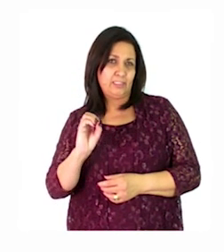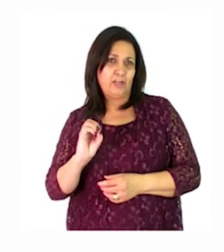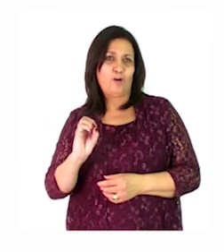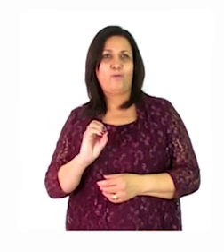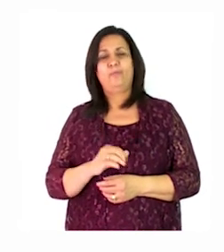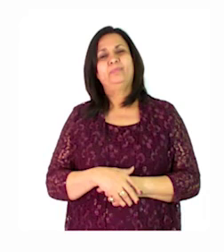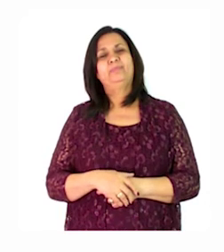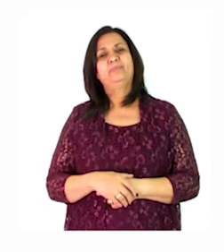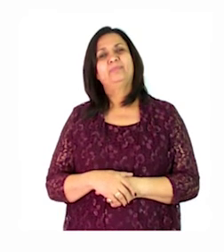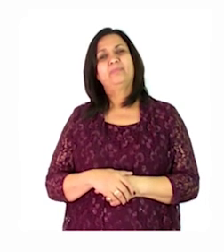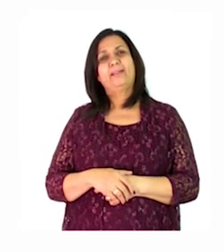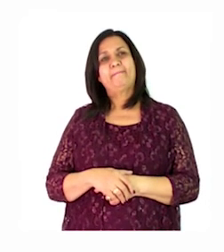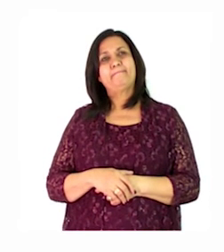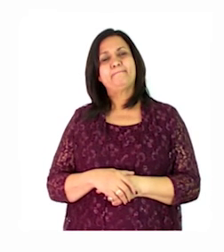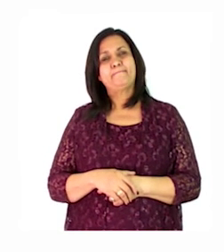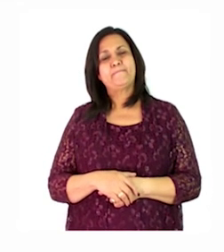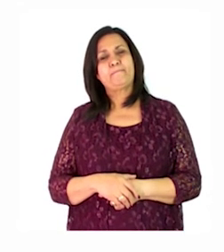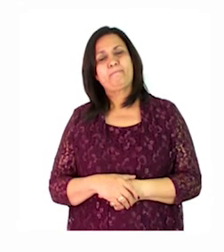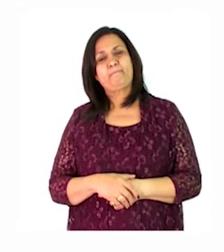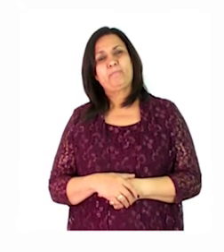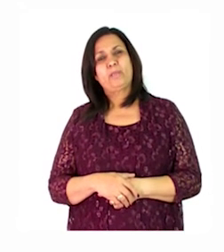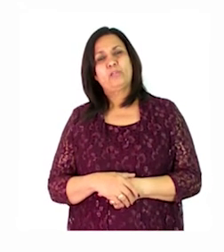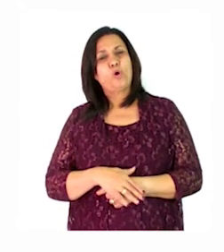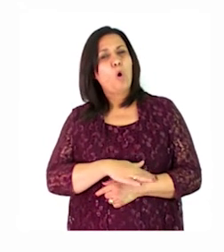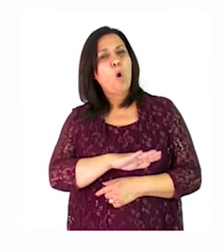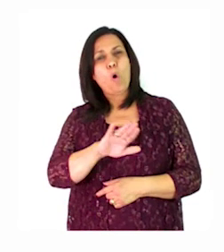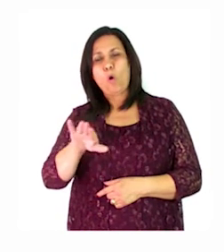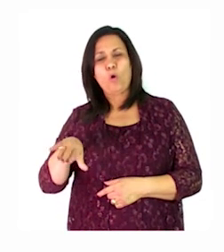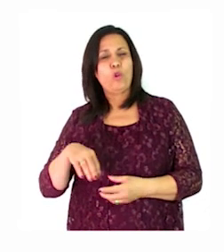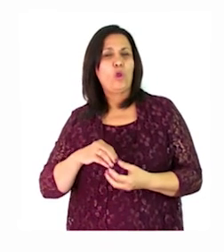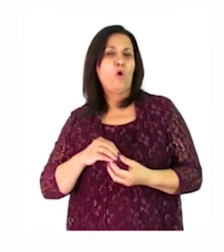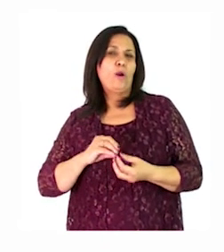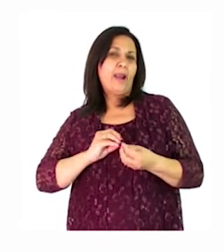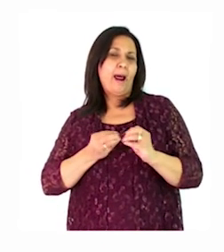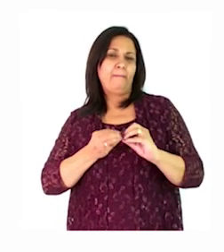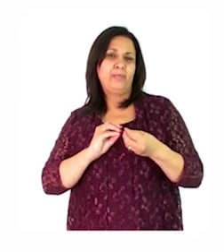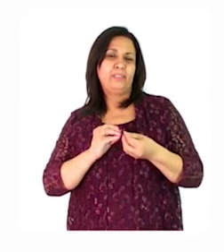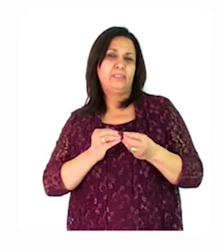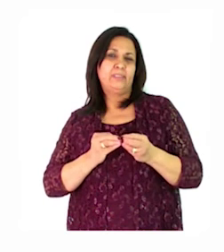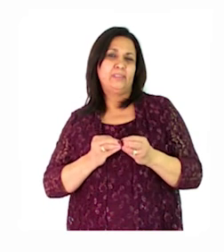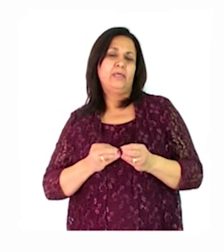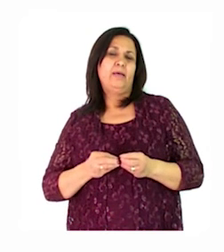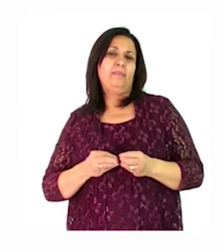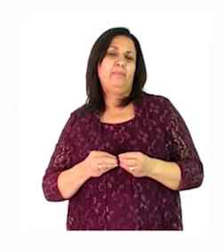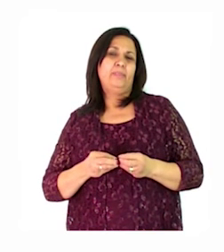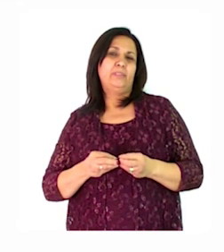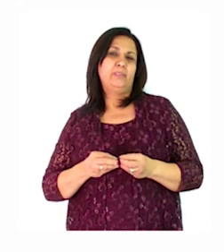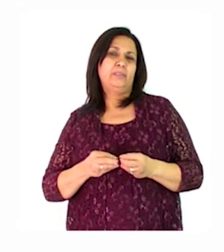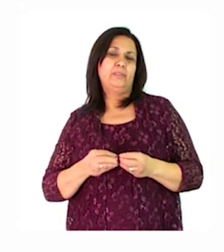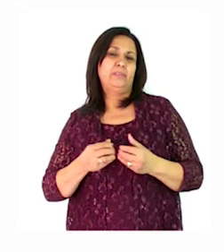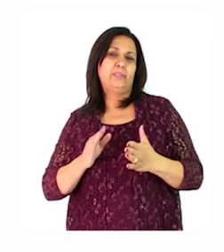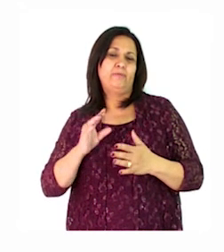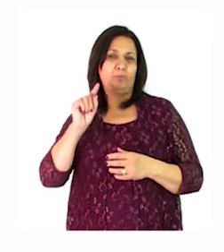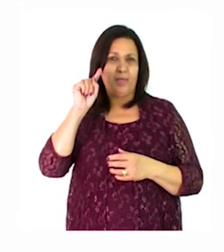and 0. Make sure all your numbers are touching the top line and the